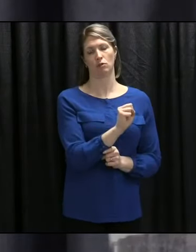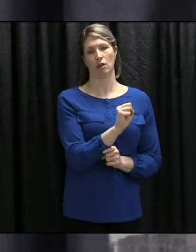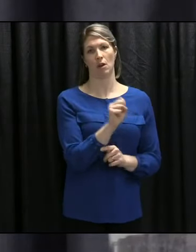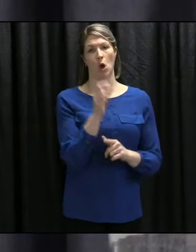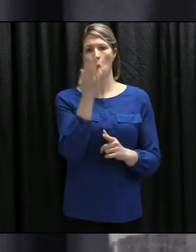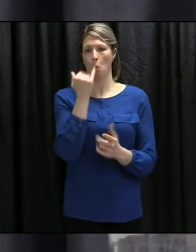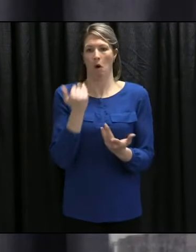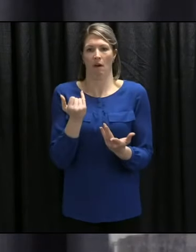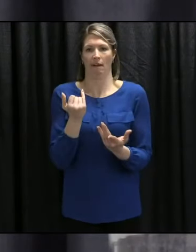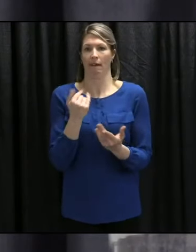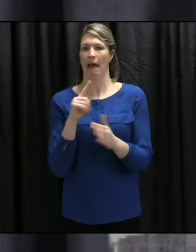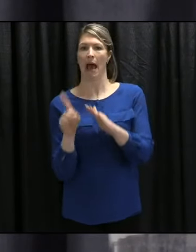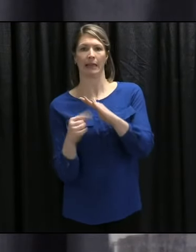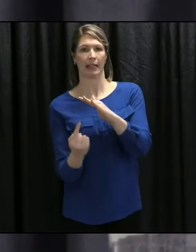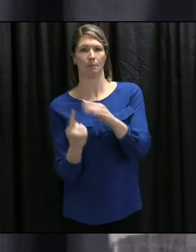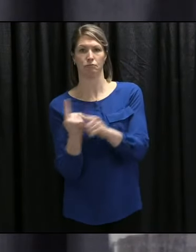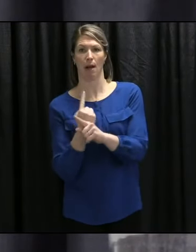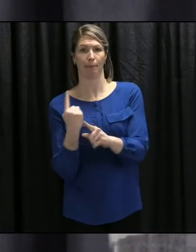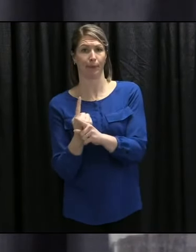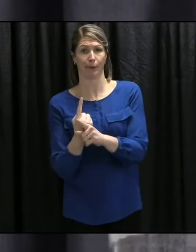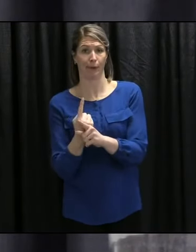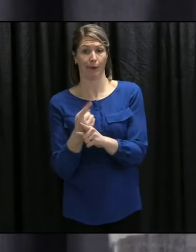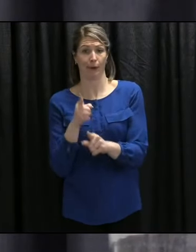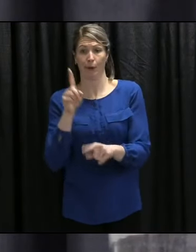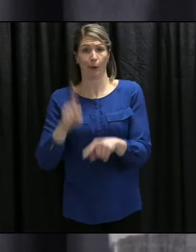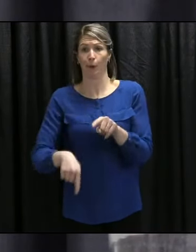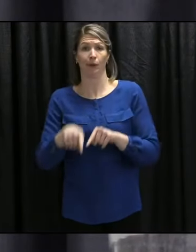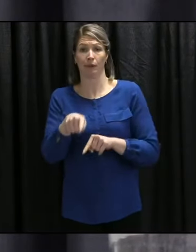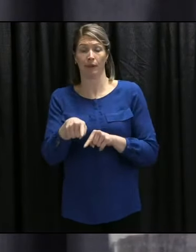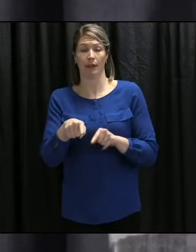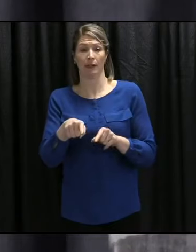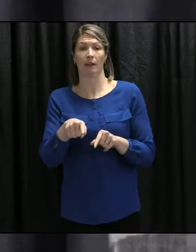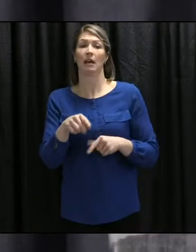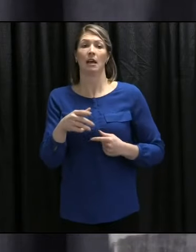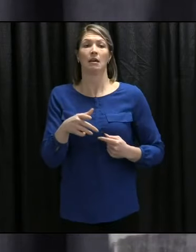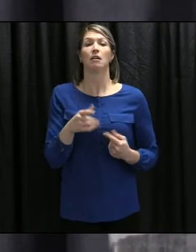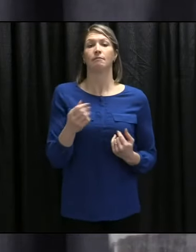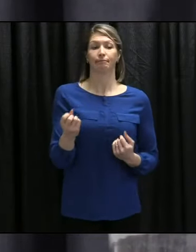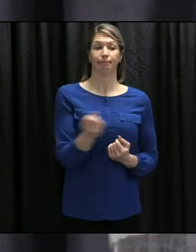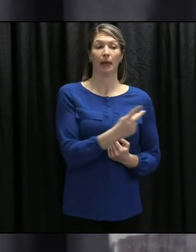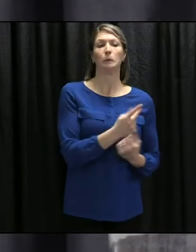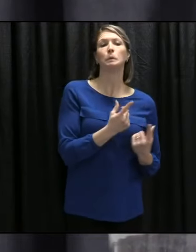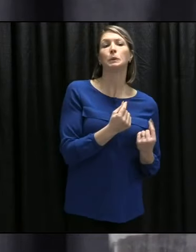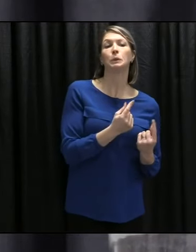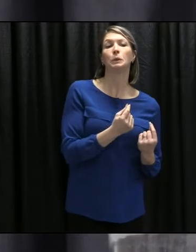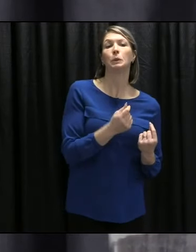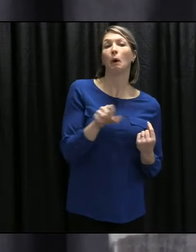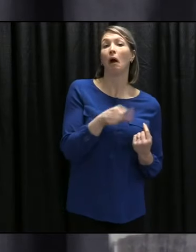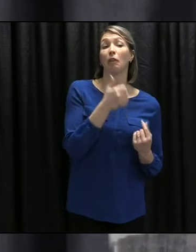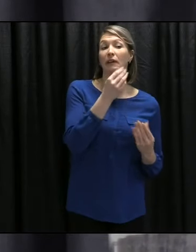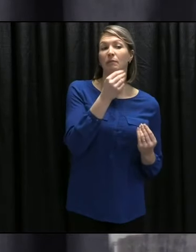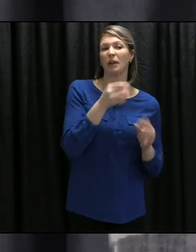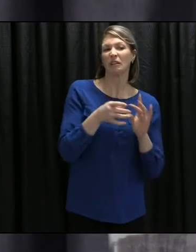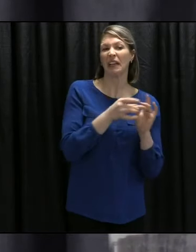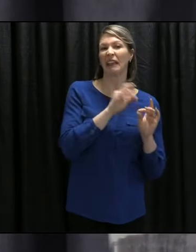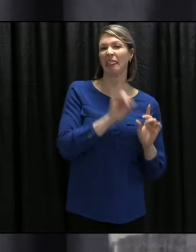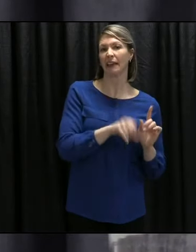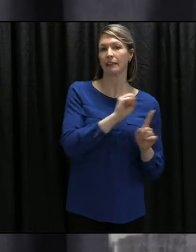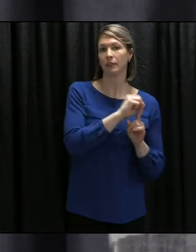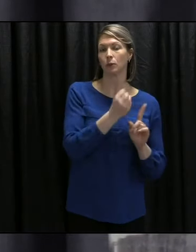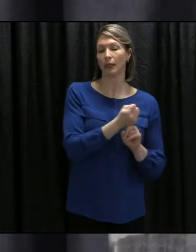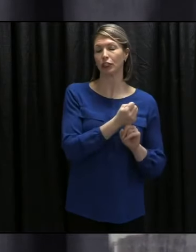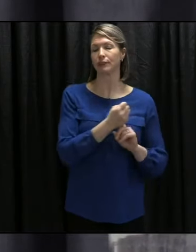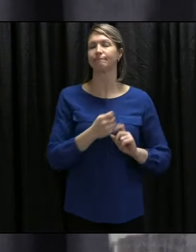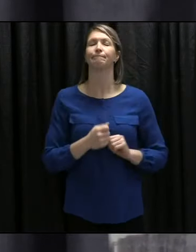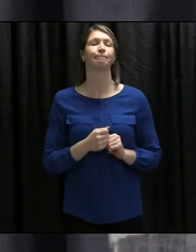been in that situation. If you had any details, I'd be happy to look into it. Our instructions, our requirements